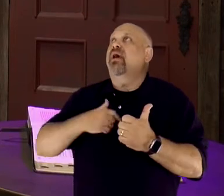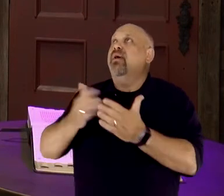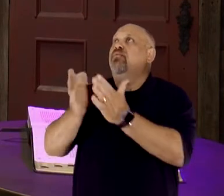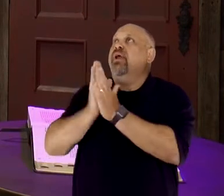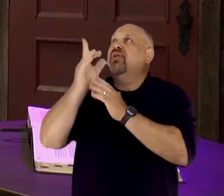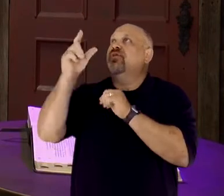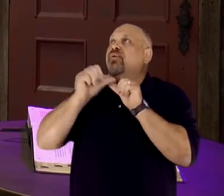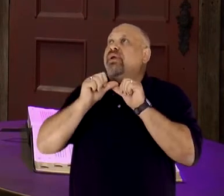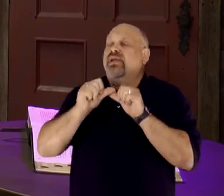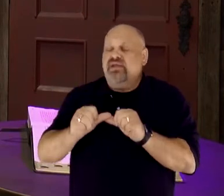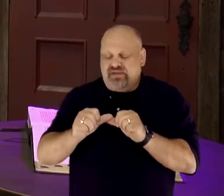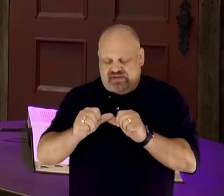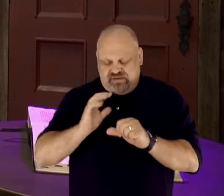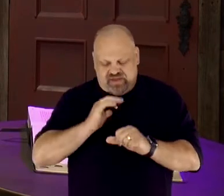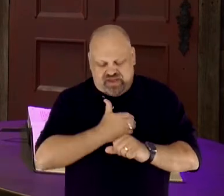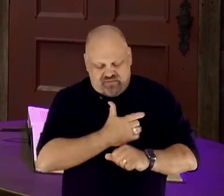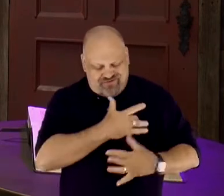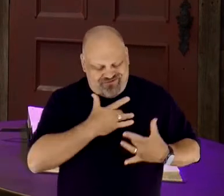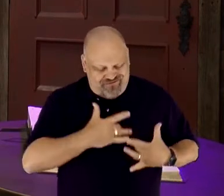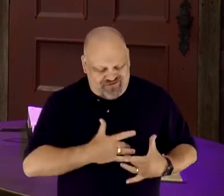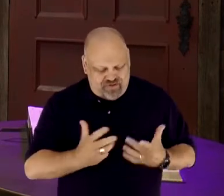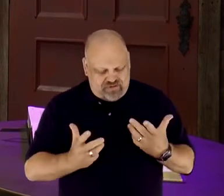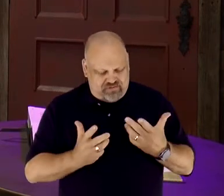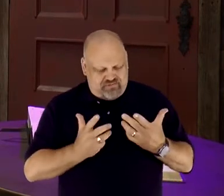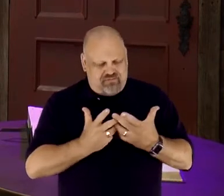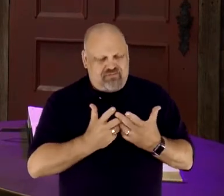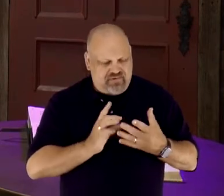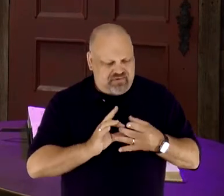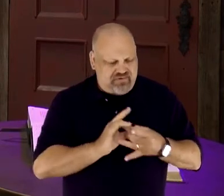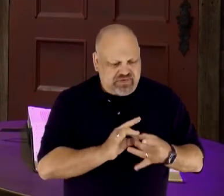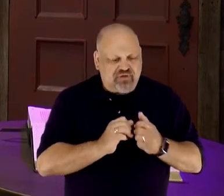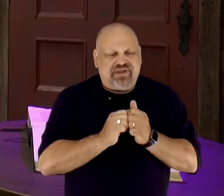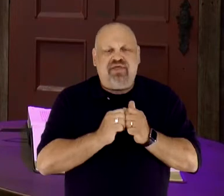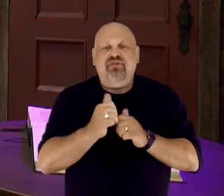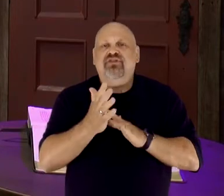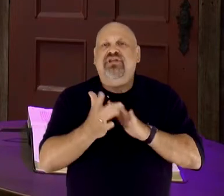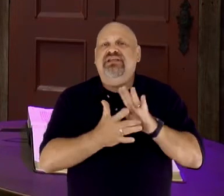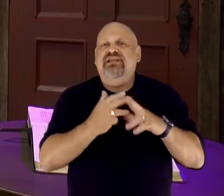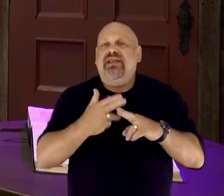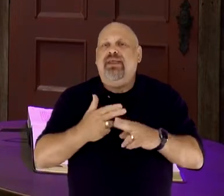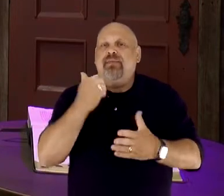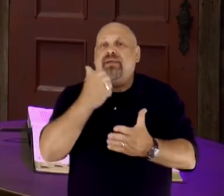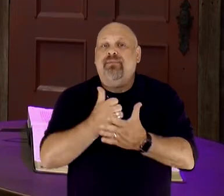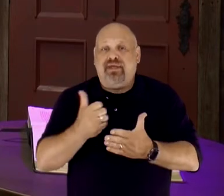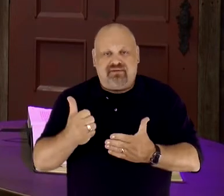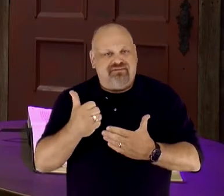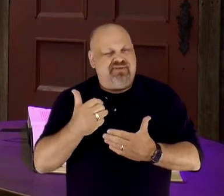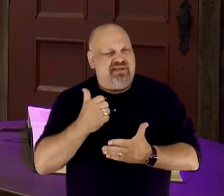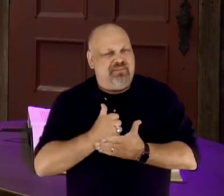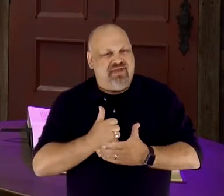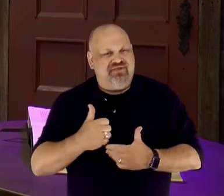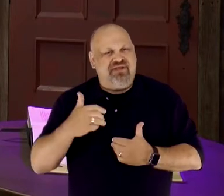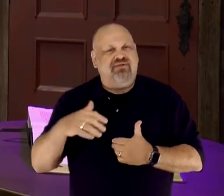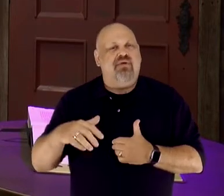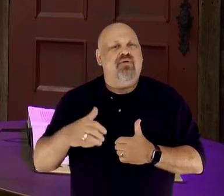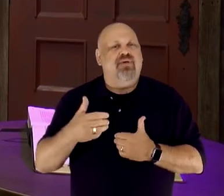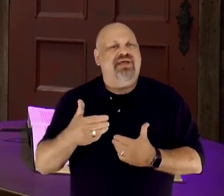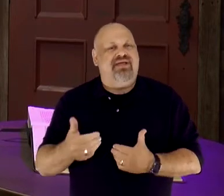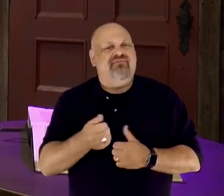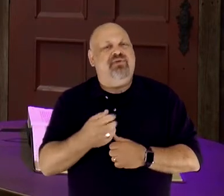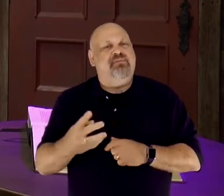encouragement today. And Lord, I just pray that you would just continue to knit our hearts together in Jesus'